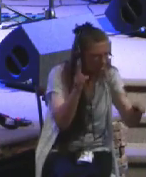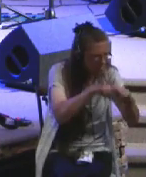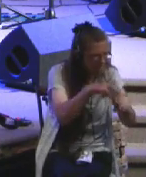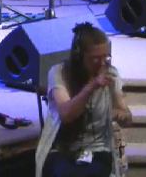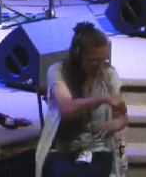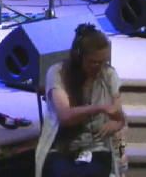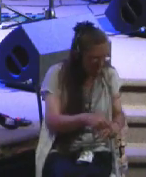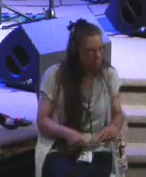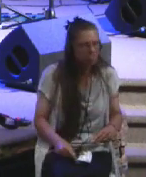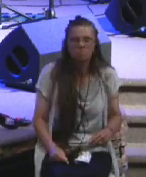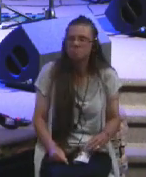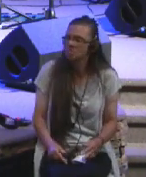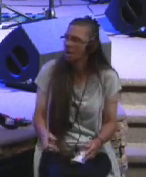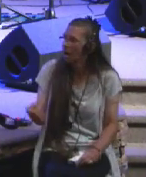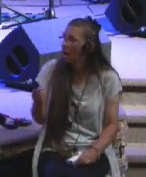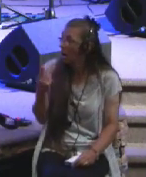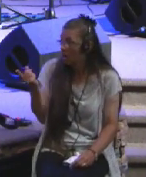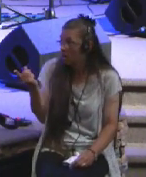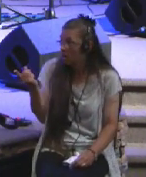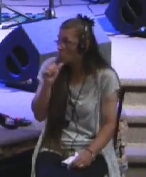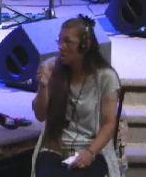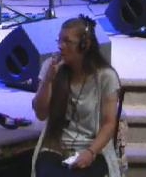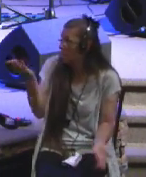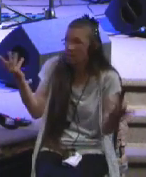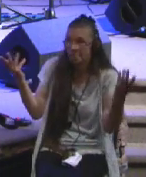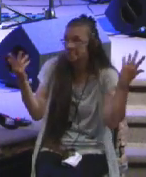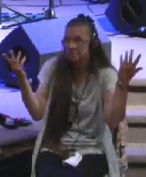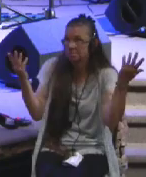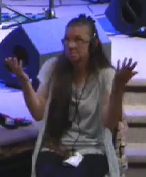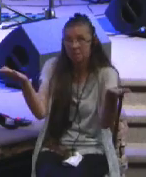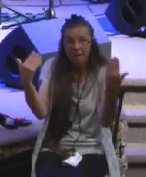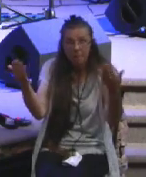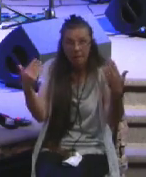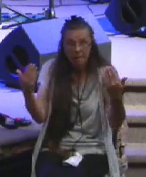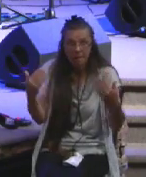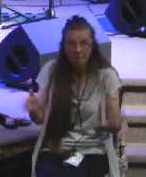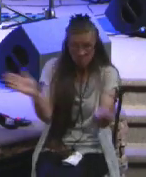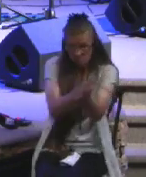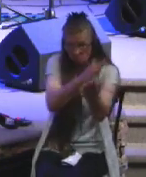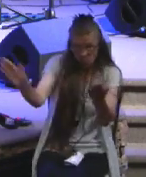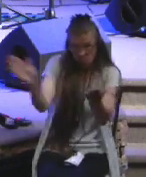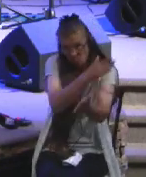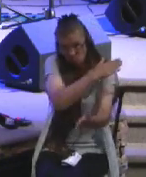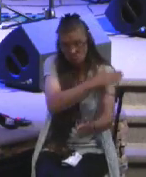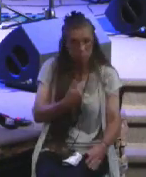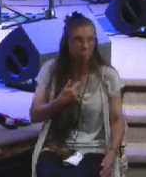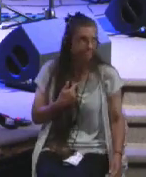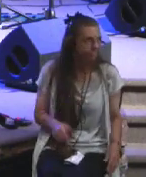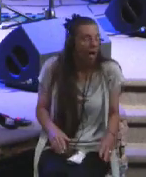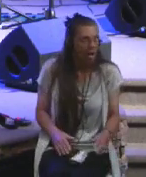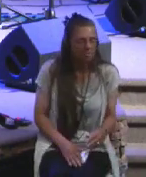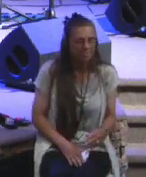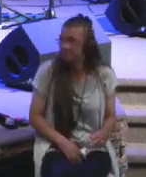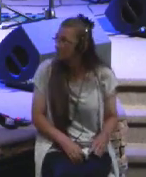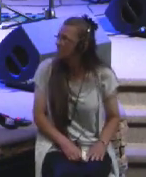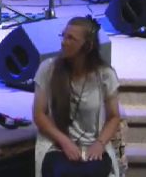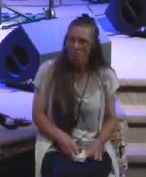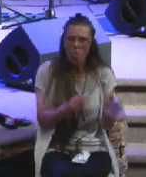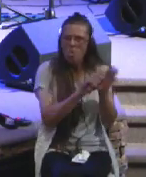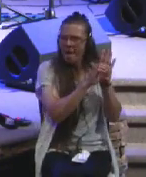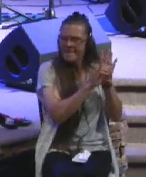seat? Oh, I guess y'all didn't have mamas. Come on. What would your mama do? See, we have examples. We